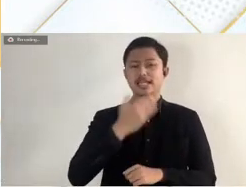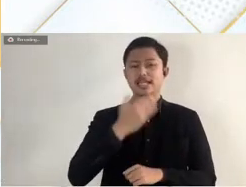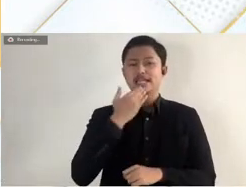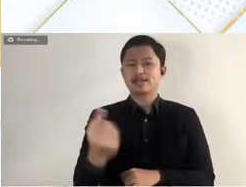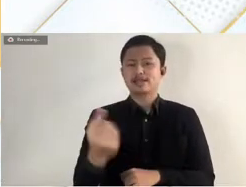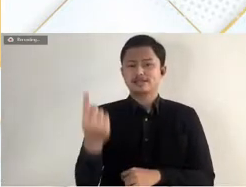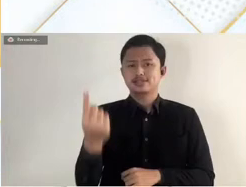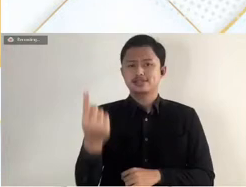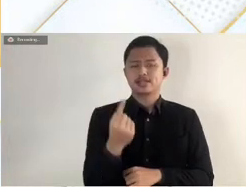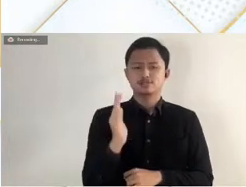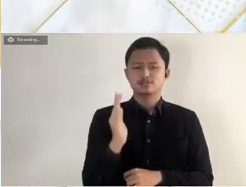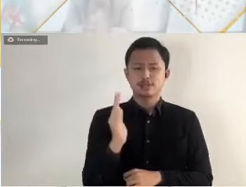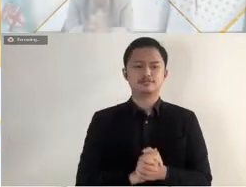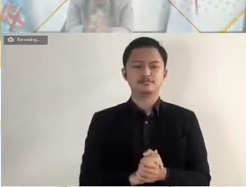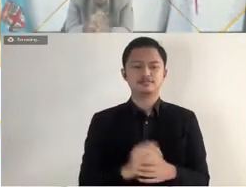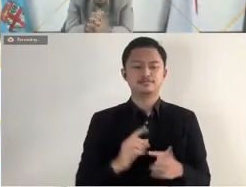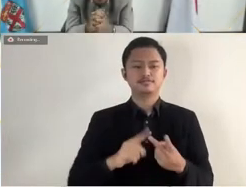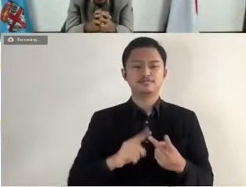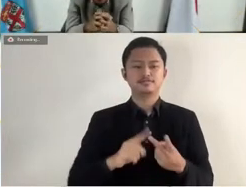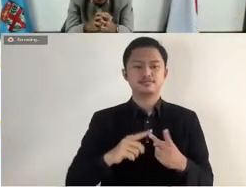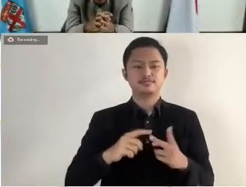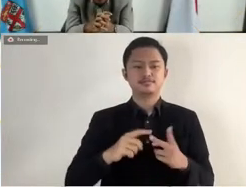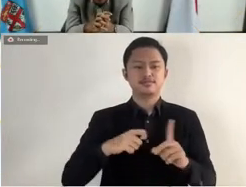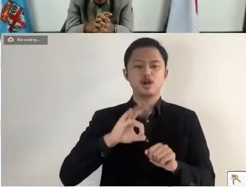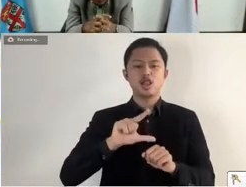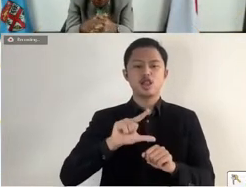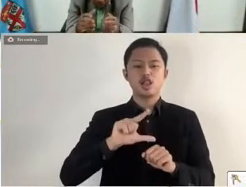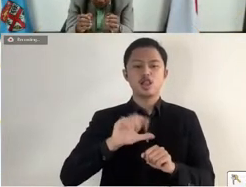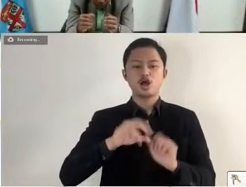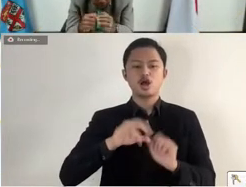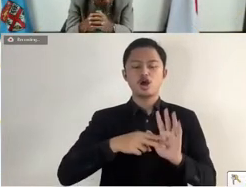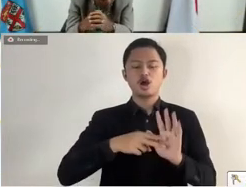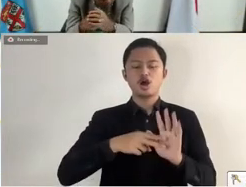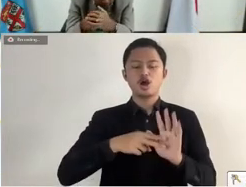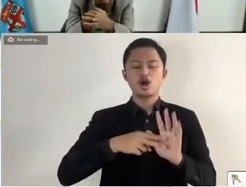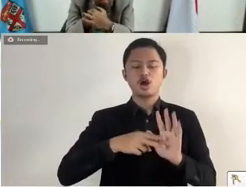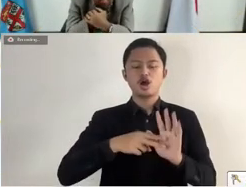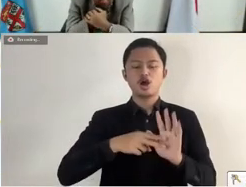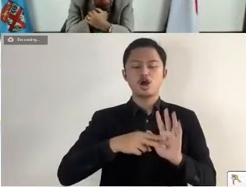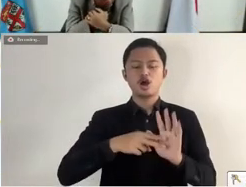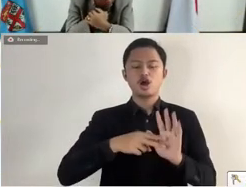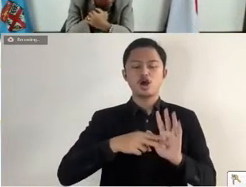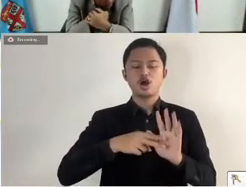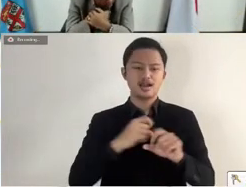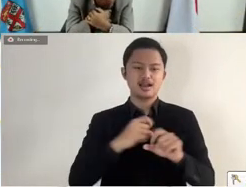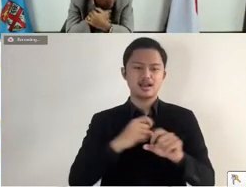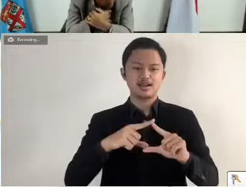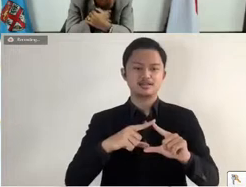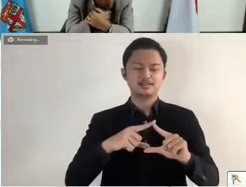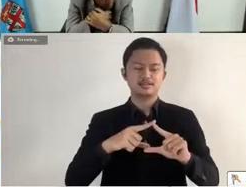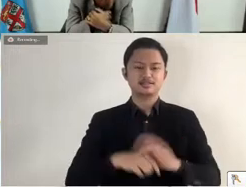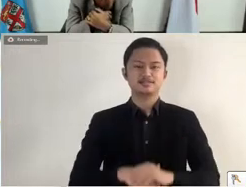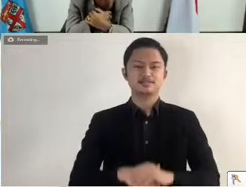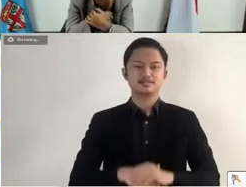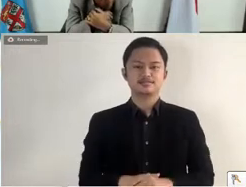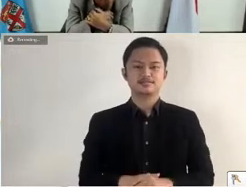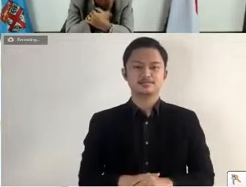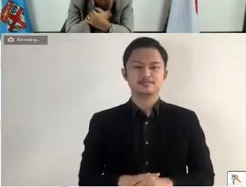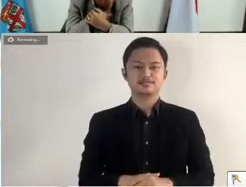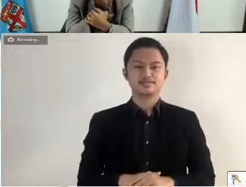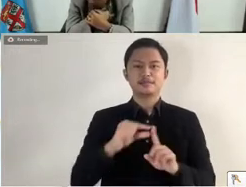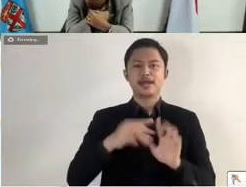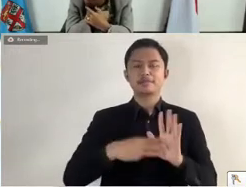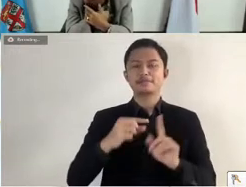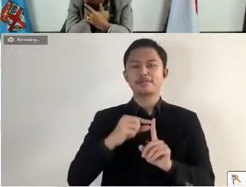Lieutenant Colonel Herli Sinaga. She is a former peacekeeper at MONUSCO Indonesian Peacekeeping Center.